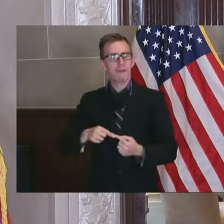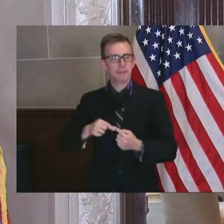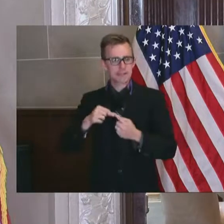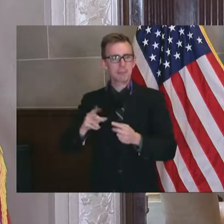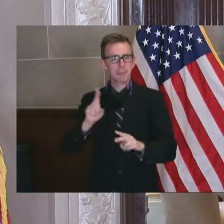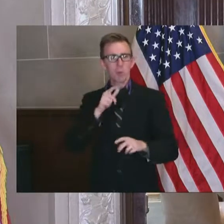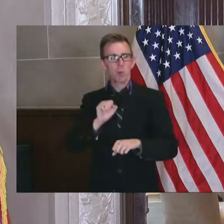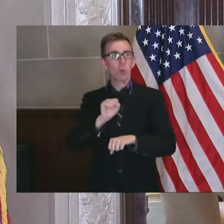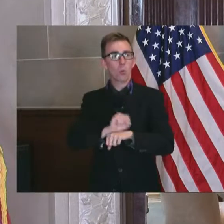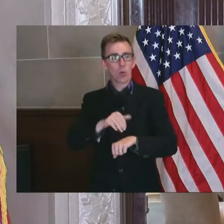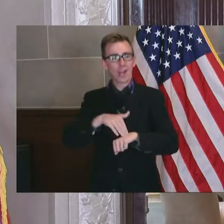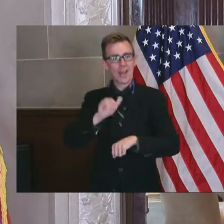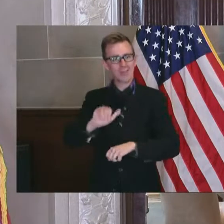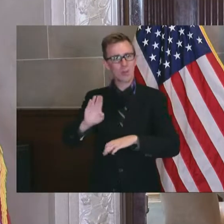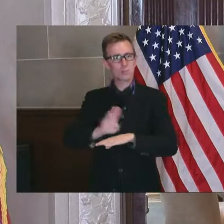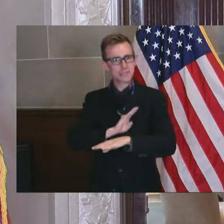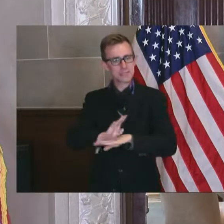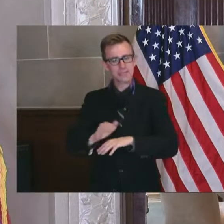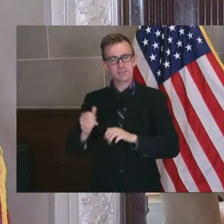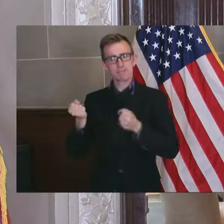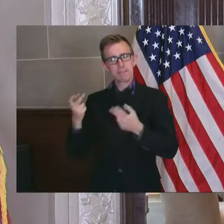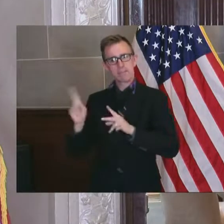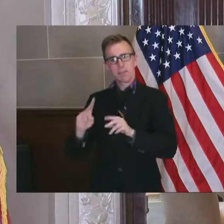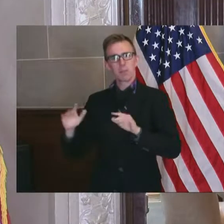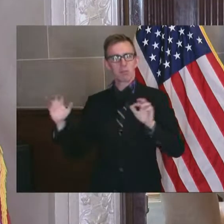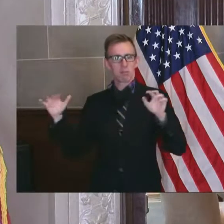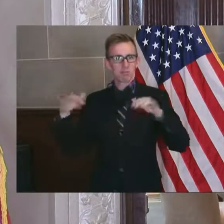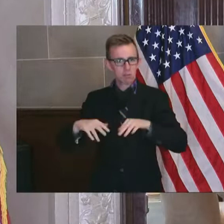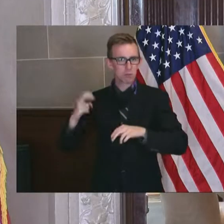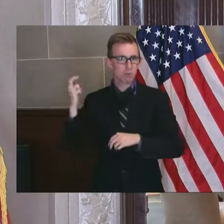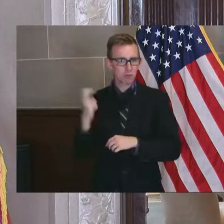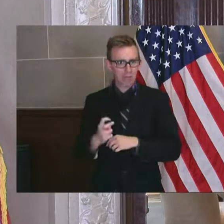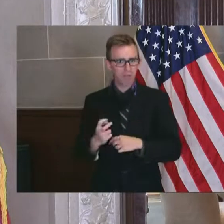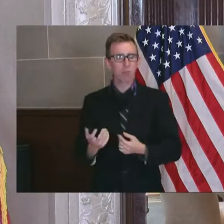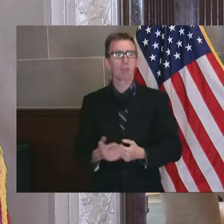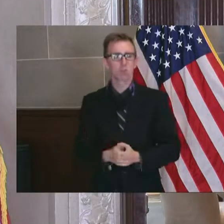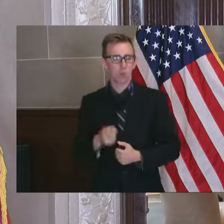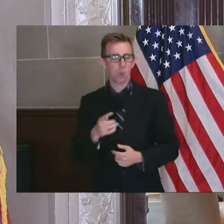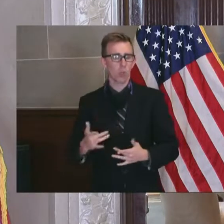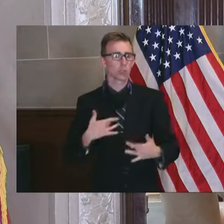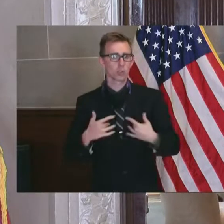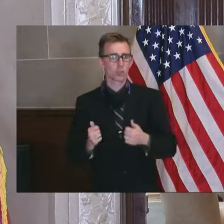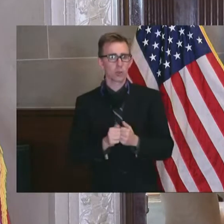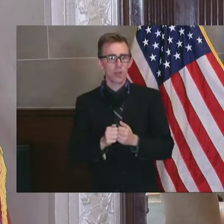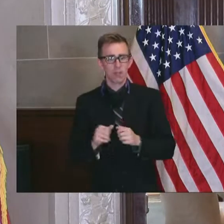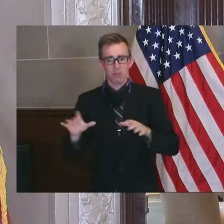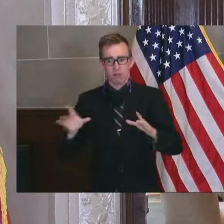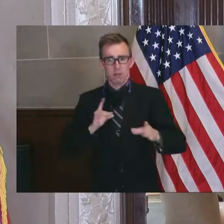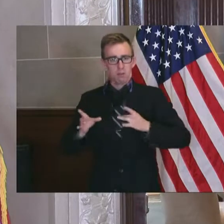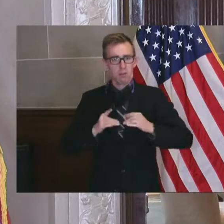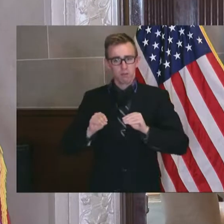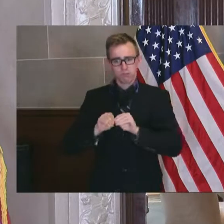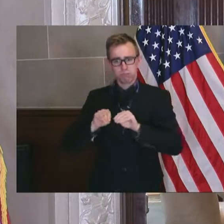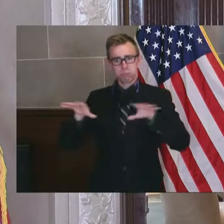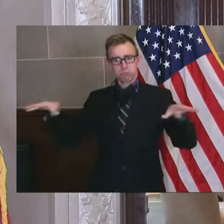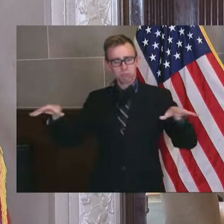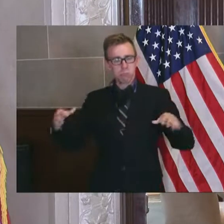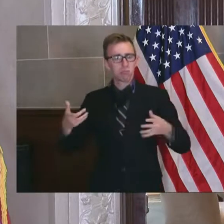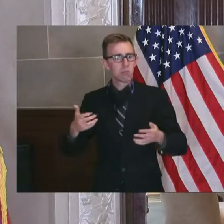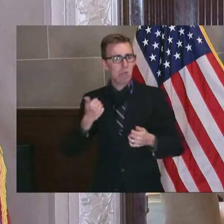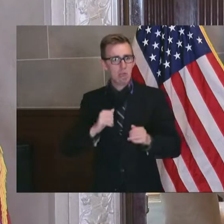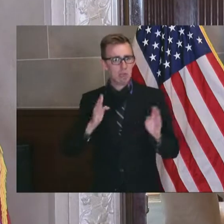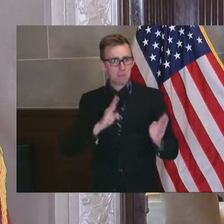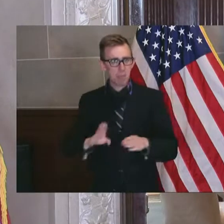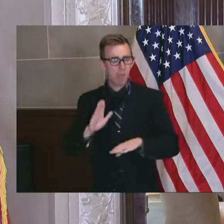people that work at these businesses. Right. Obviously, there's a concern there with transmission of this virus spread to them. Is there any planning